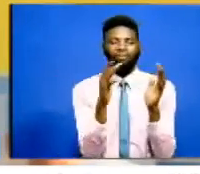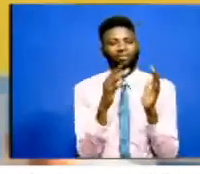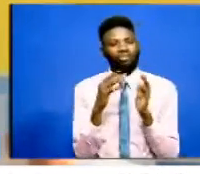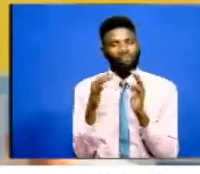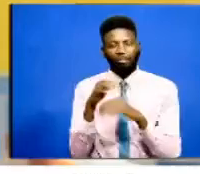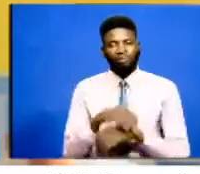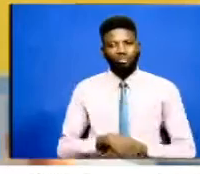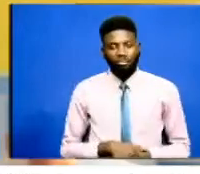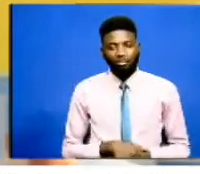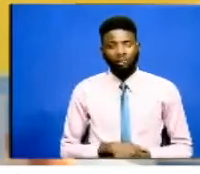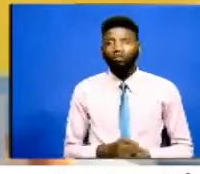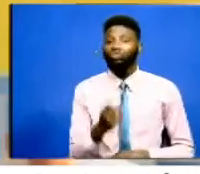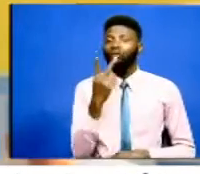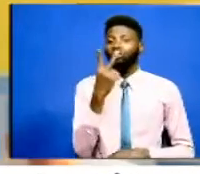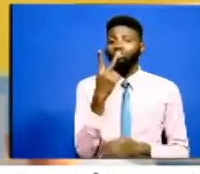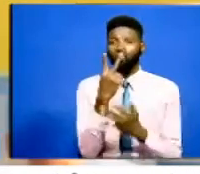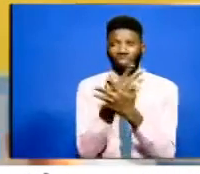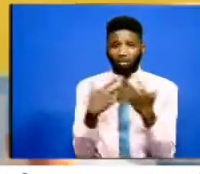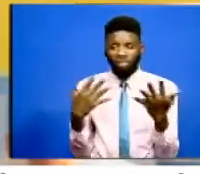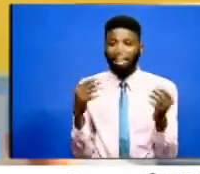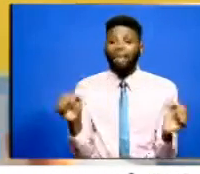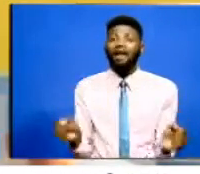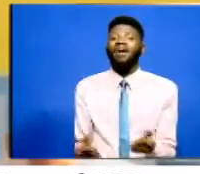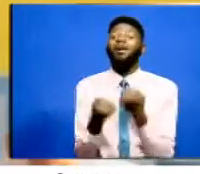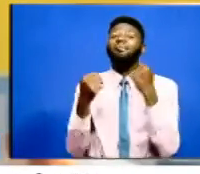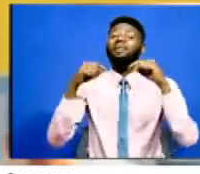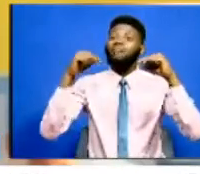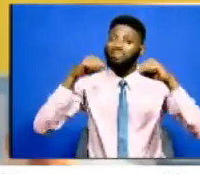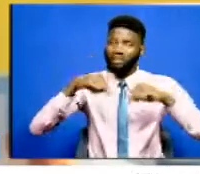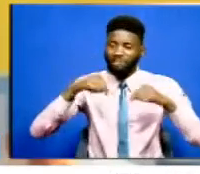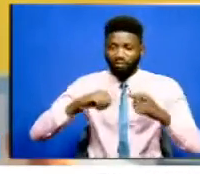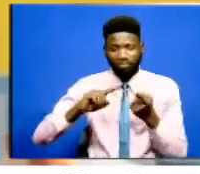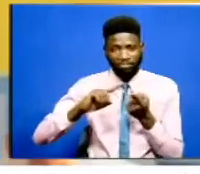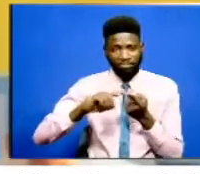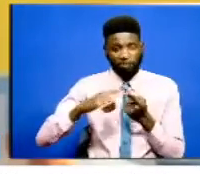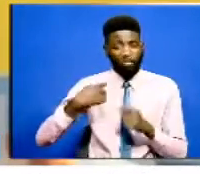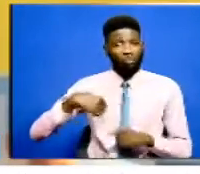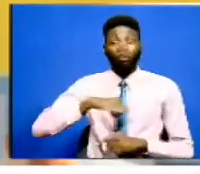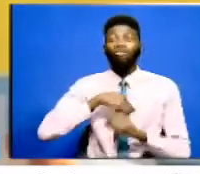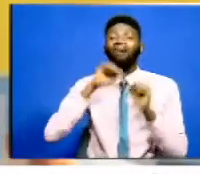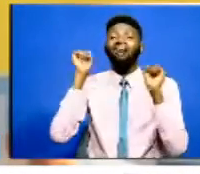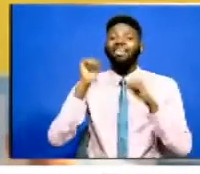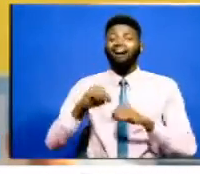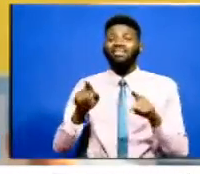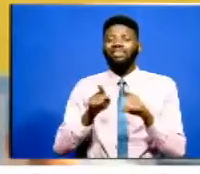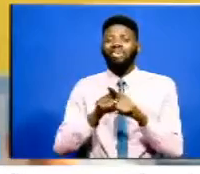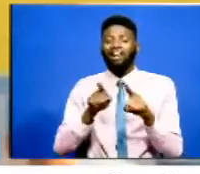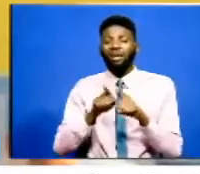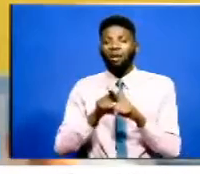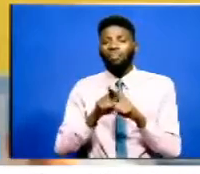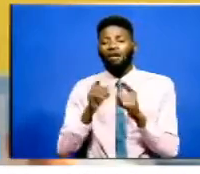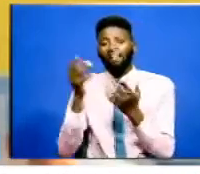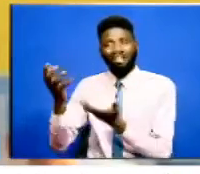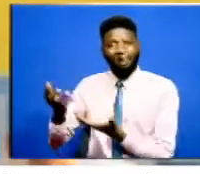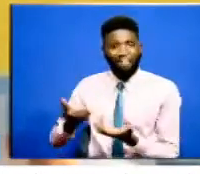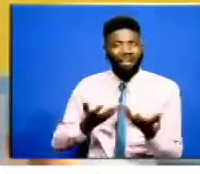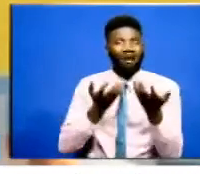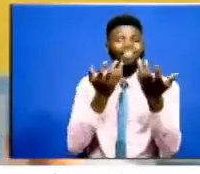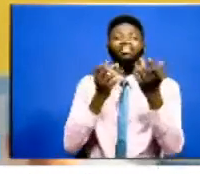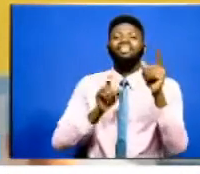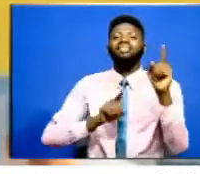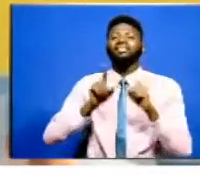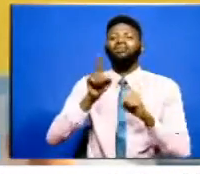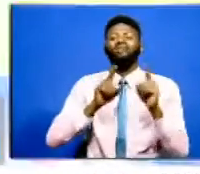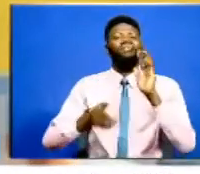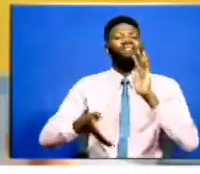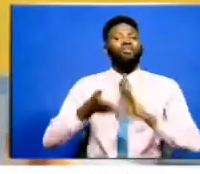And two things happen immediately. One of them is that we are able to move these commodities quickly. And secondly,